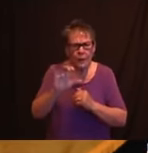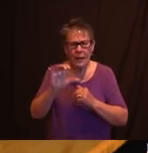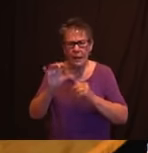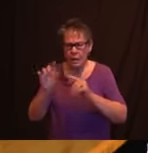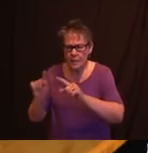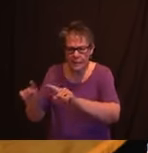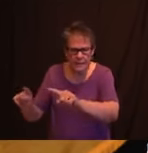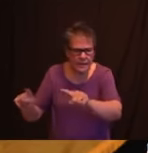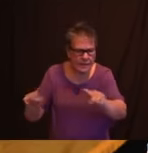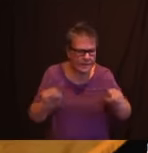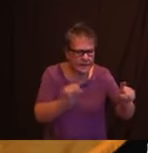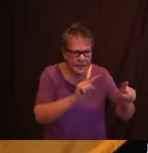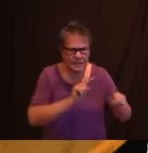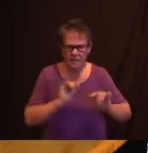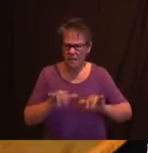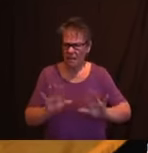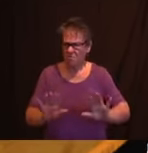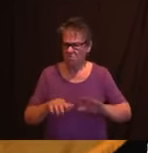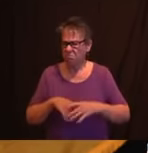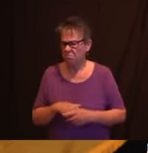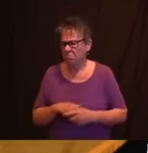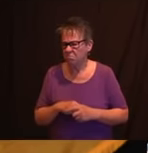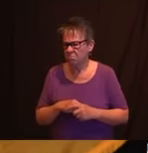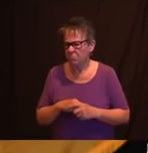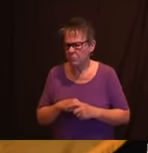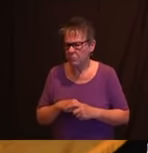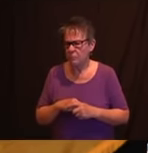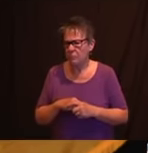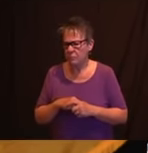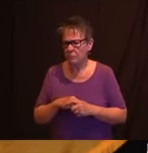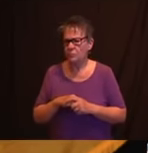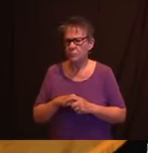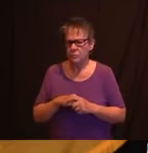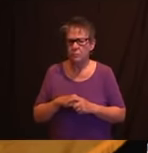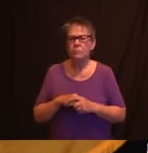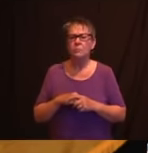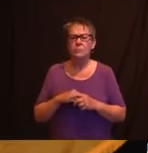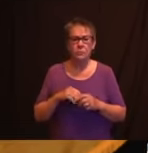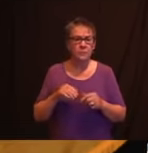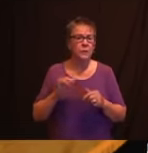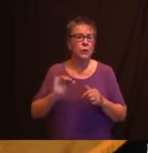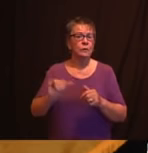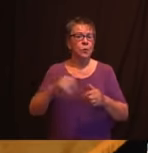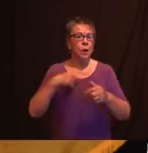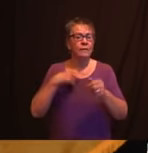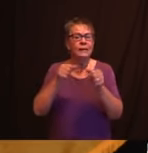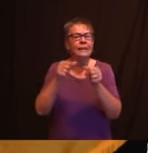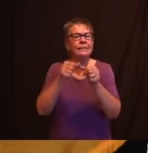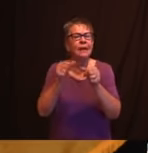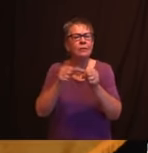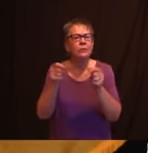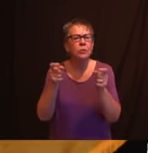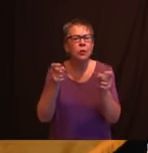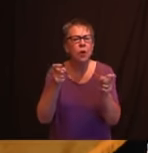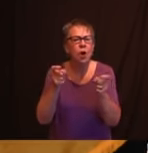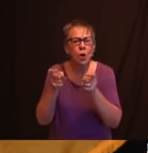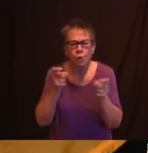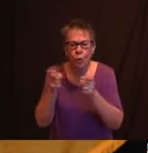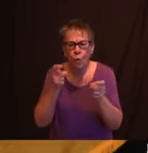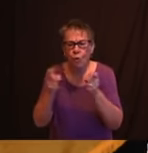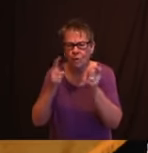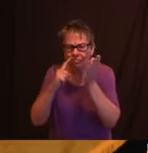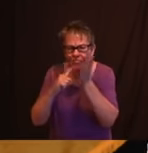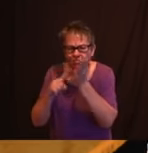provide infection control audits, to further support facilities' compliance with best practices and new health and